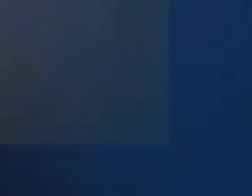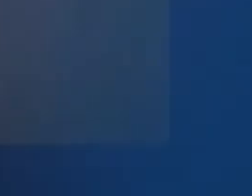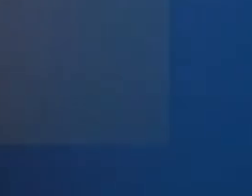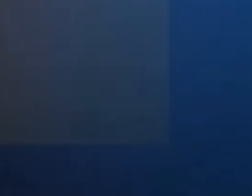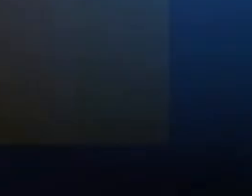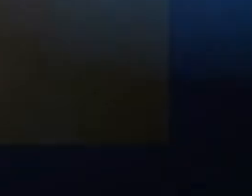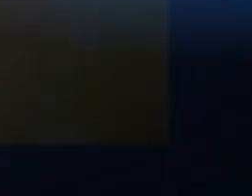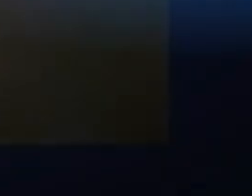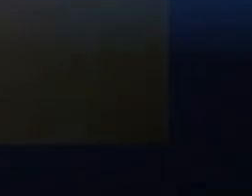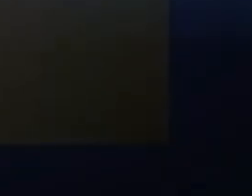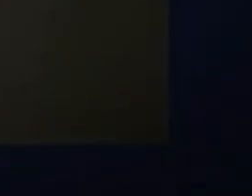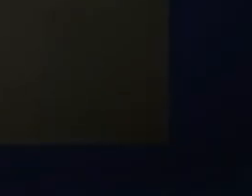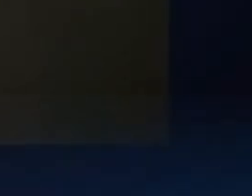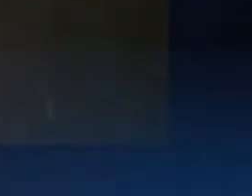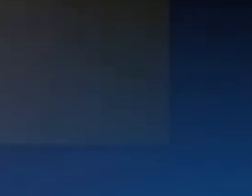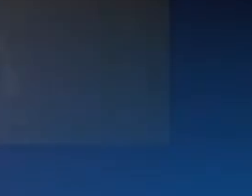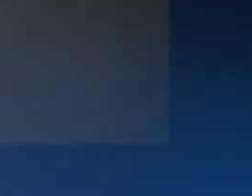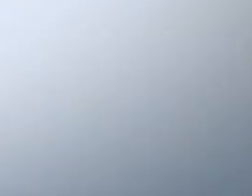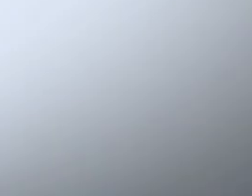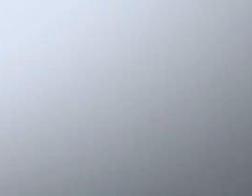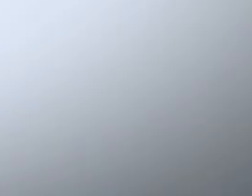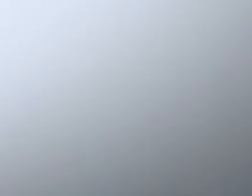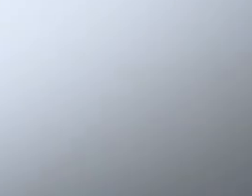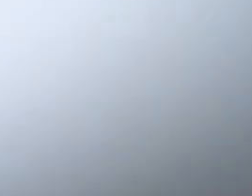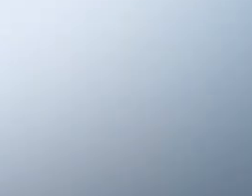your decision making.